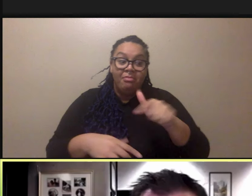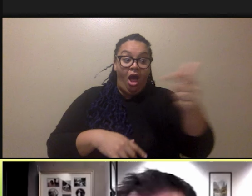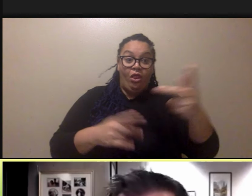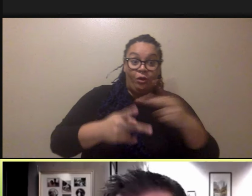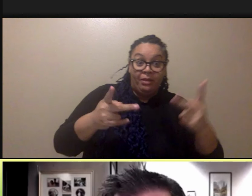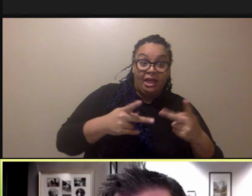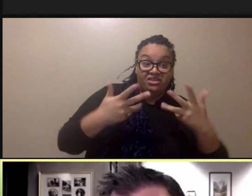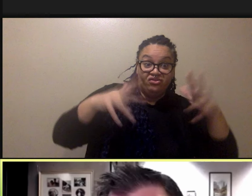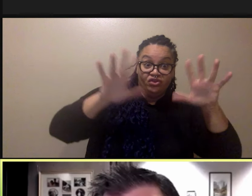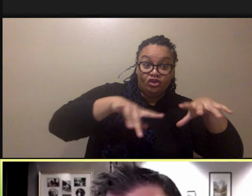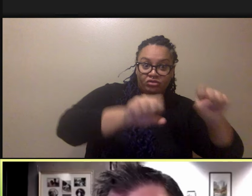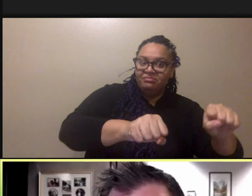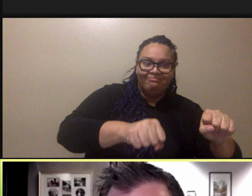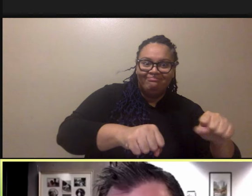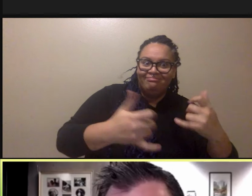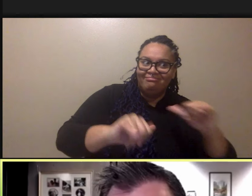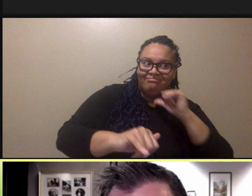So